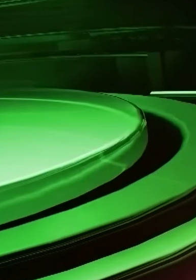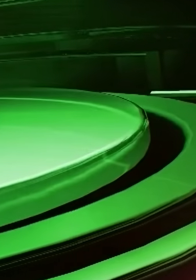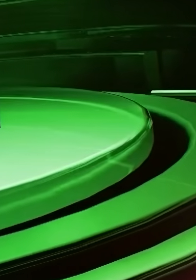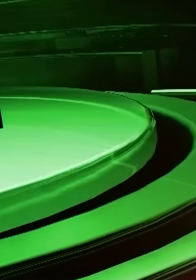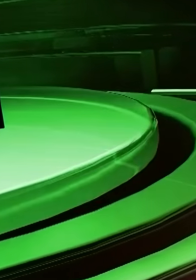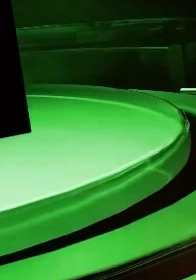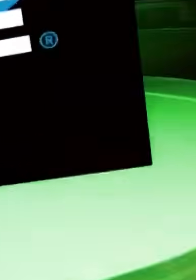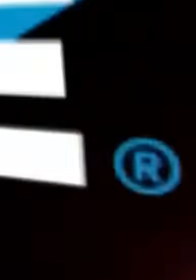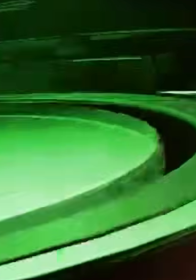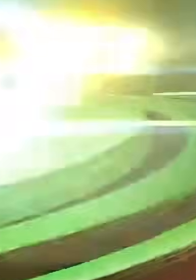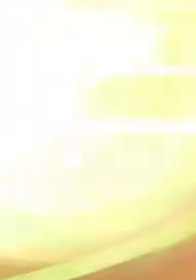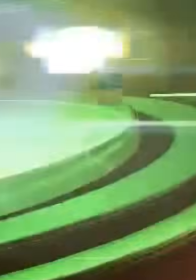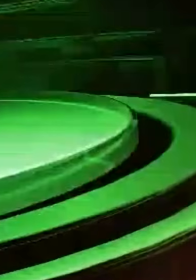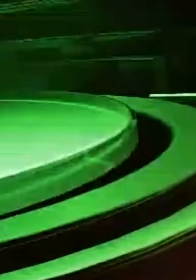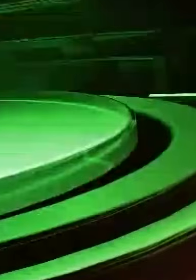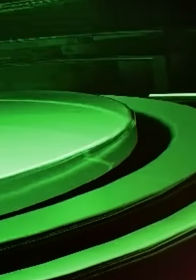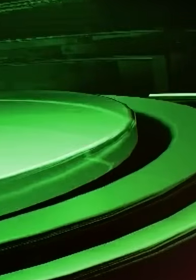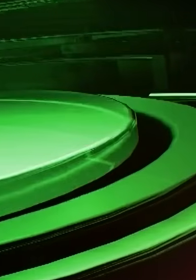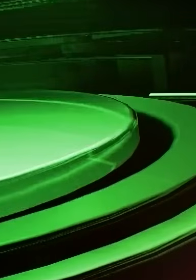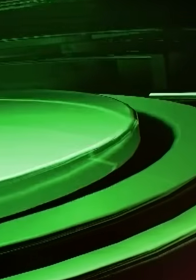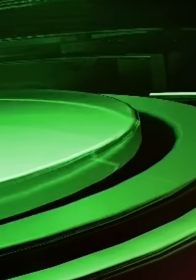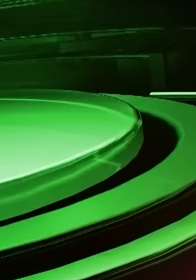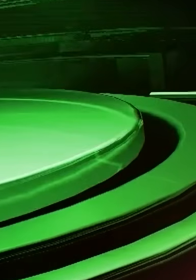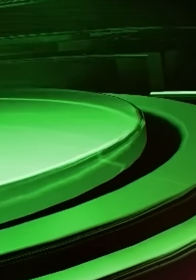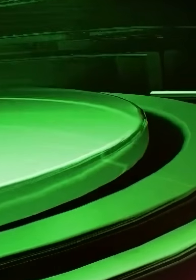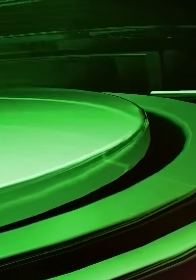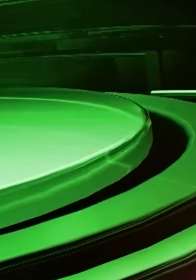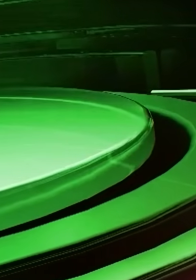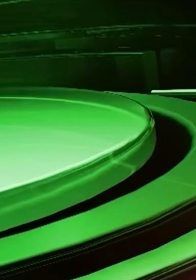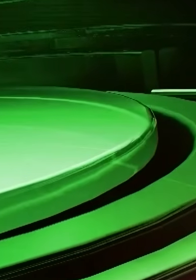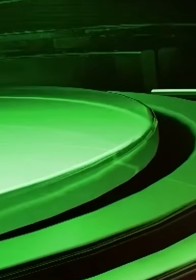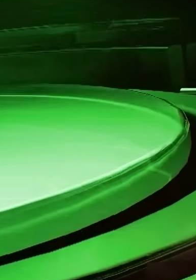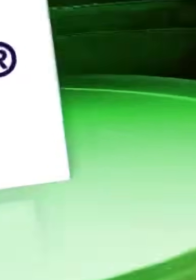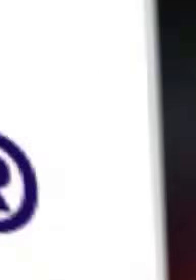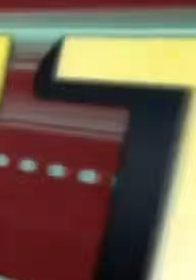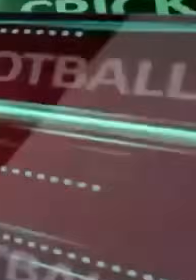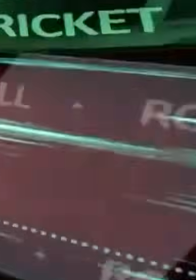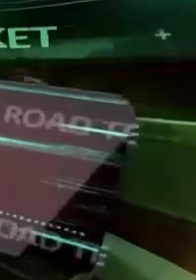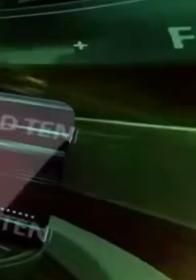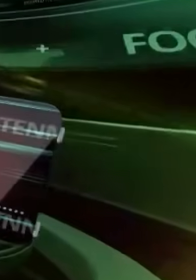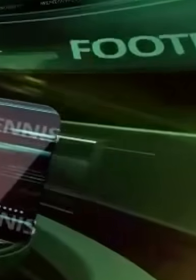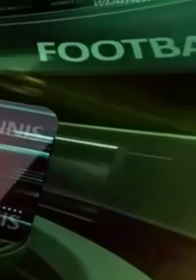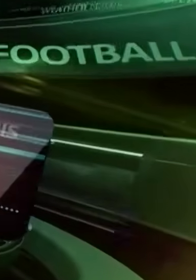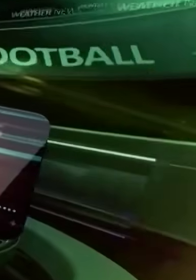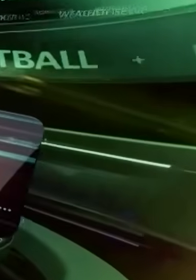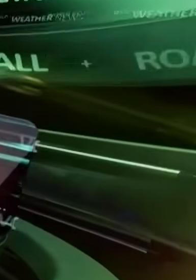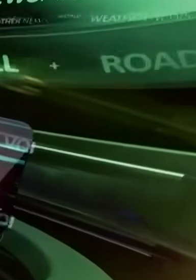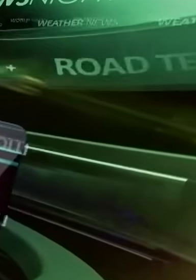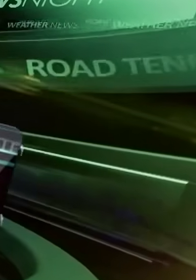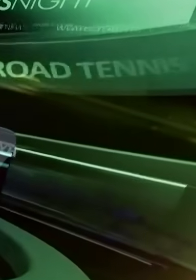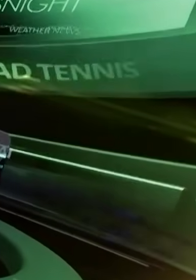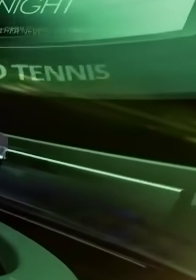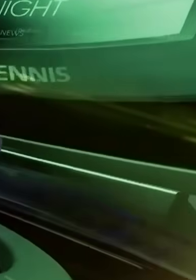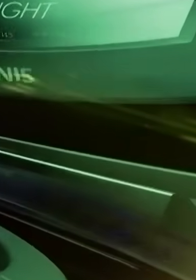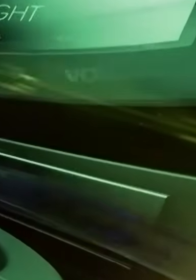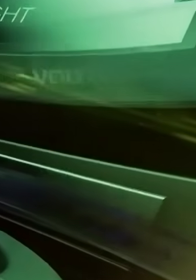Pause is power. And by Dasani. Live first, Dasani after.